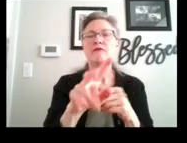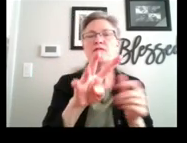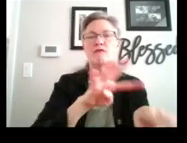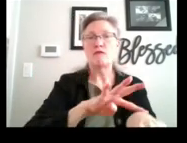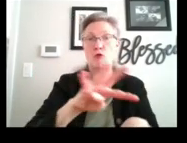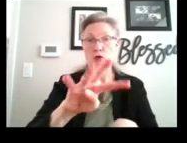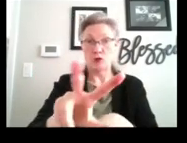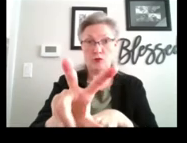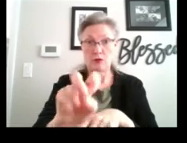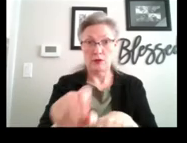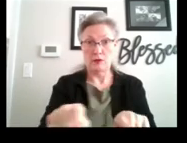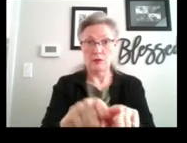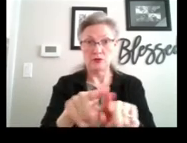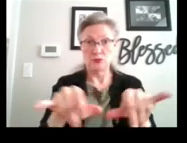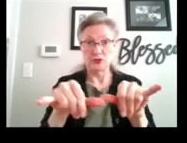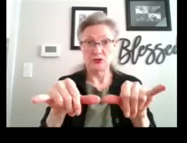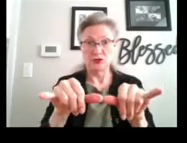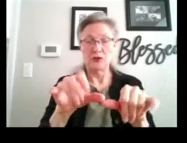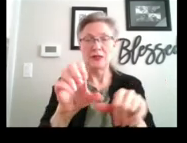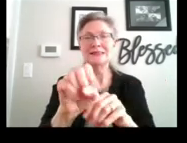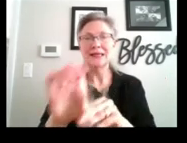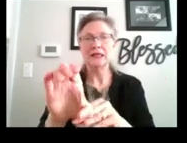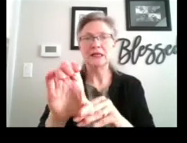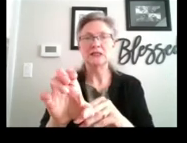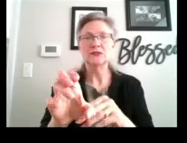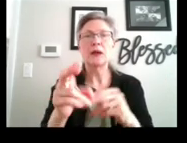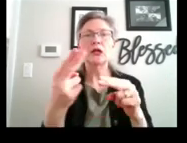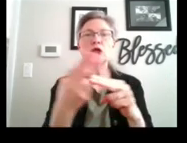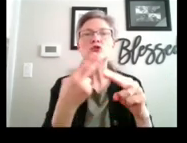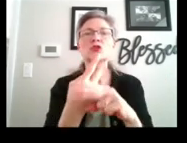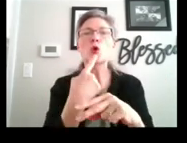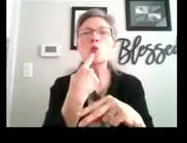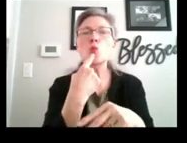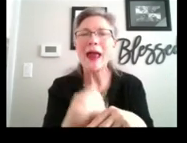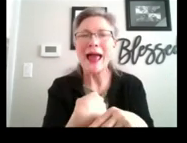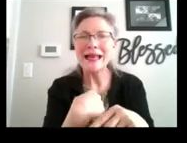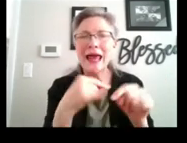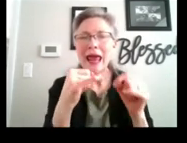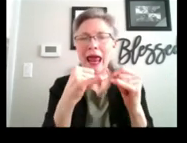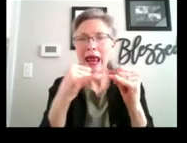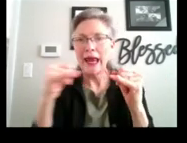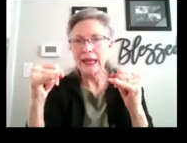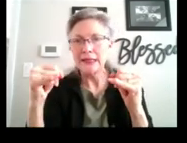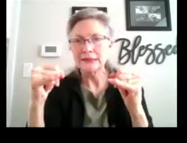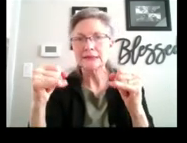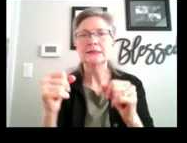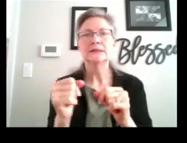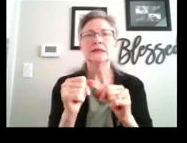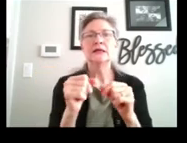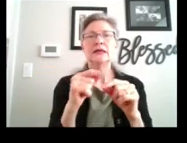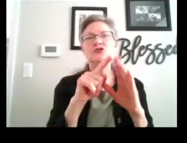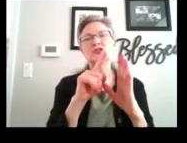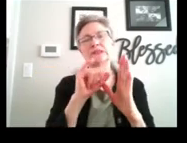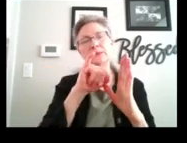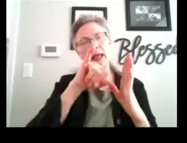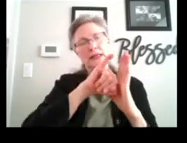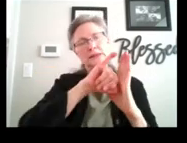And then we can also measure the seconds by looking at that red hand. And if I look at that, it looks like it's just past